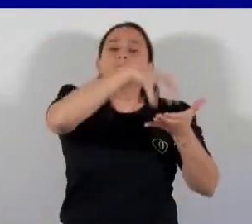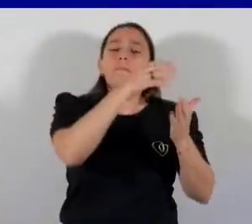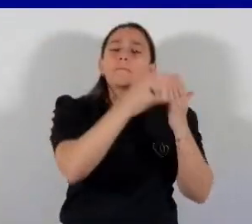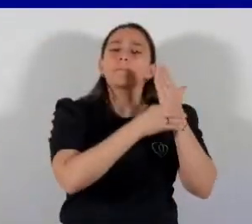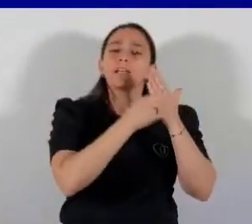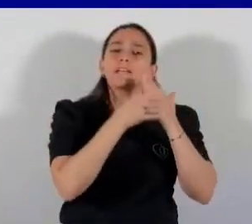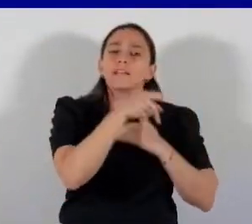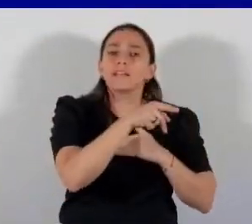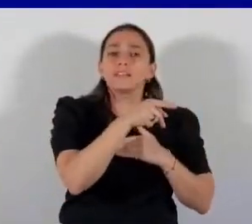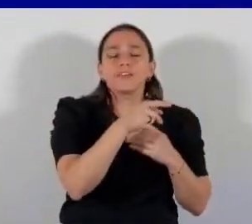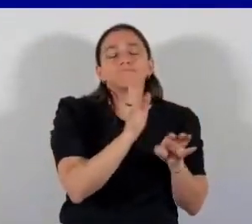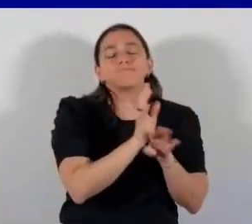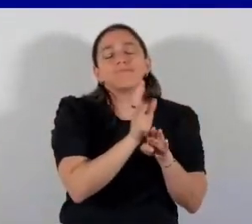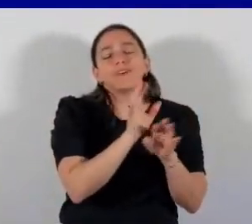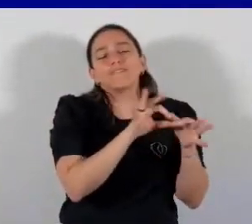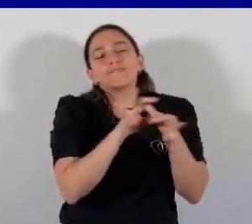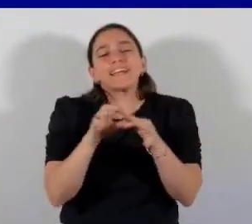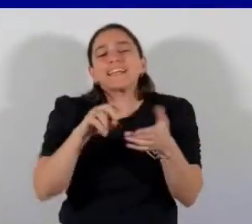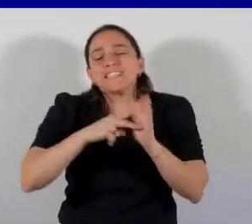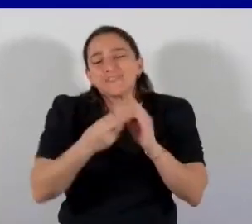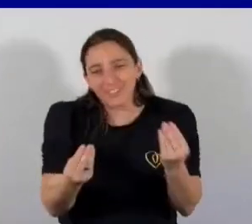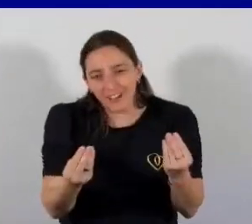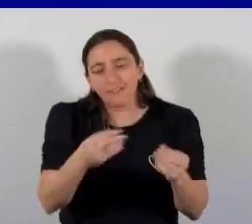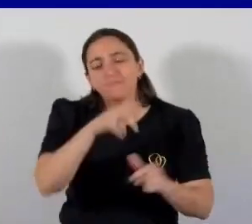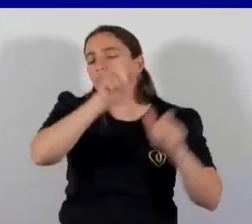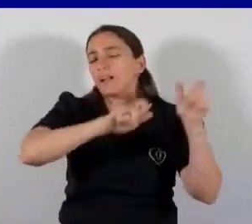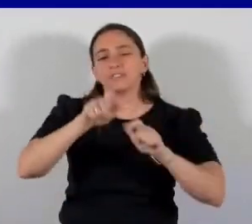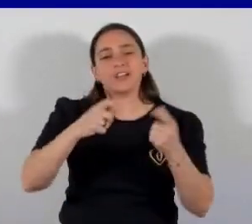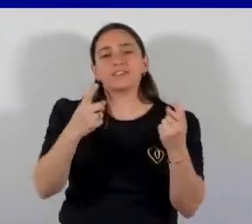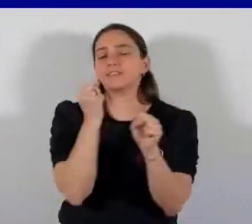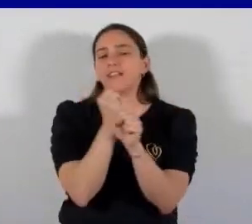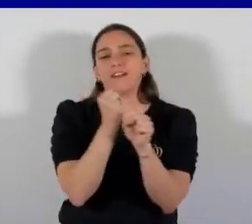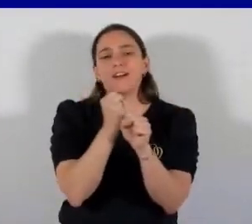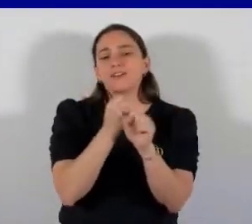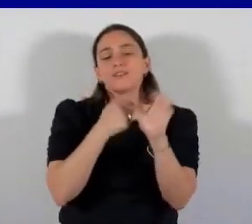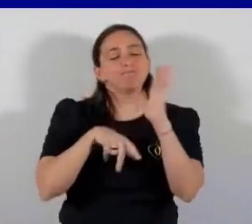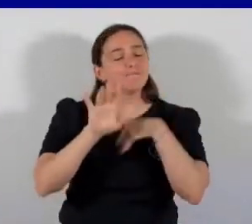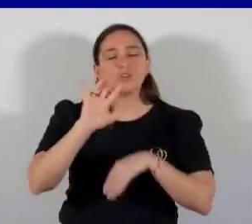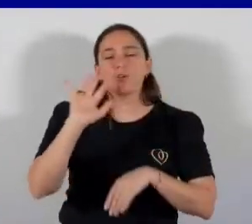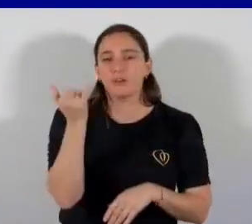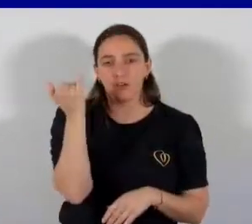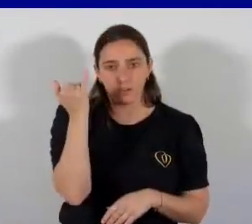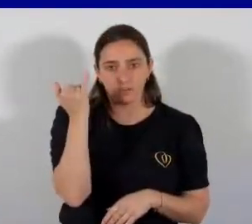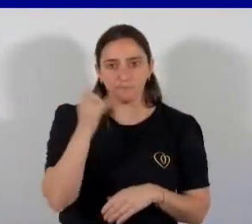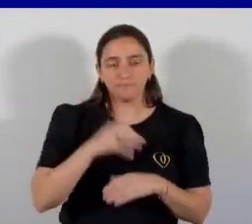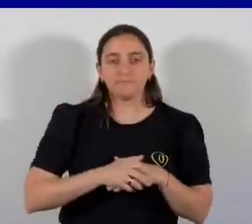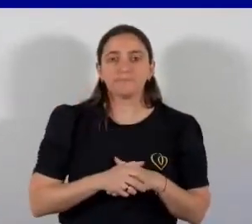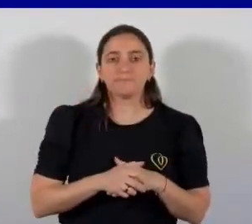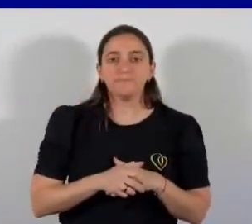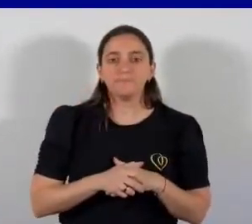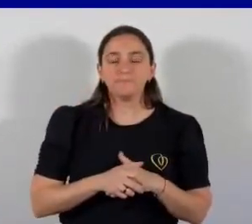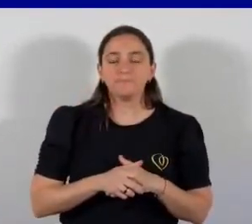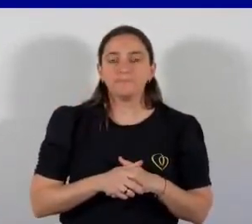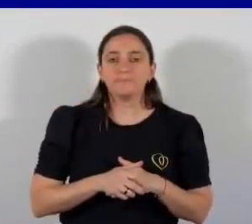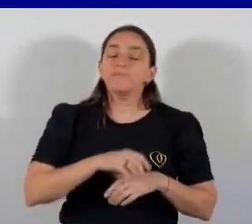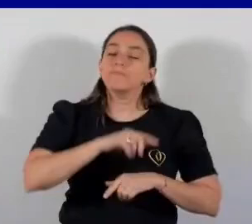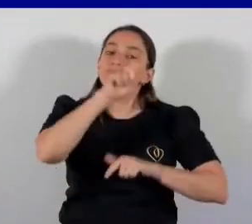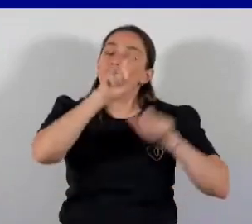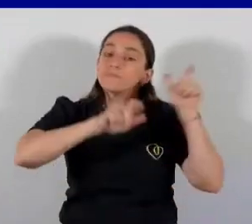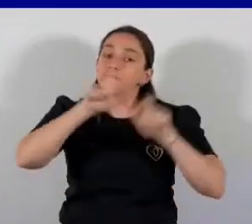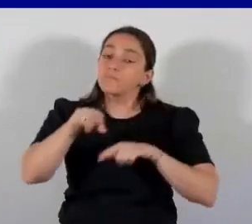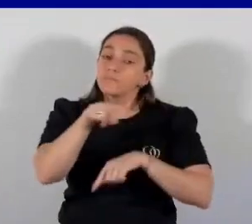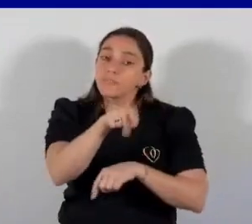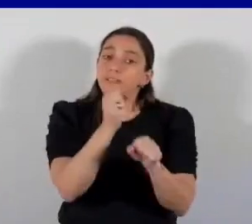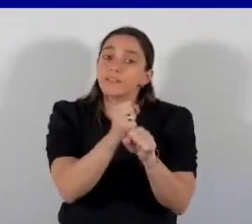most important ministries that we have is the Ministry of Human Capital. El capital humano Human capital is very important for growth, para